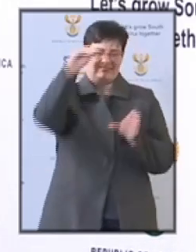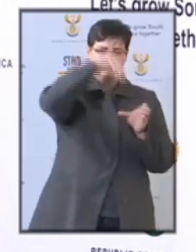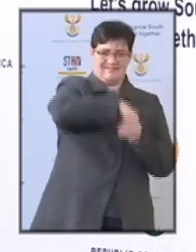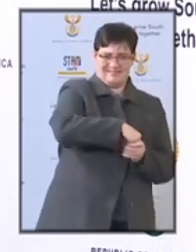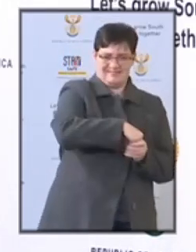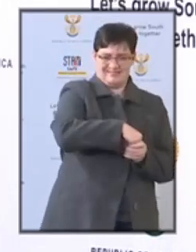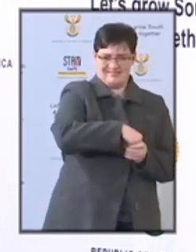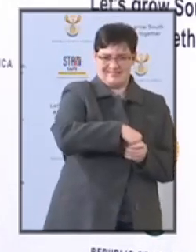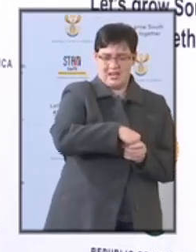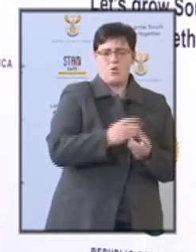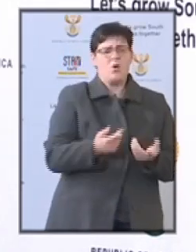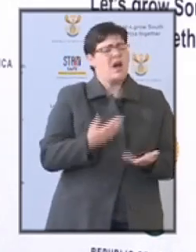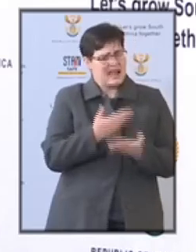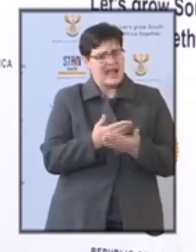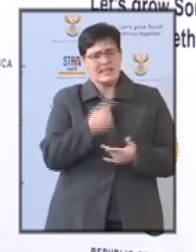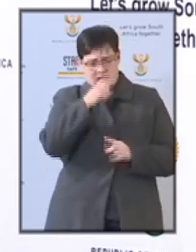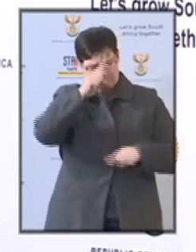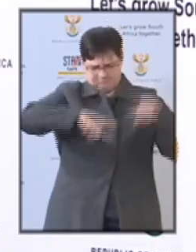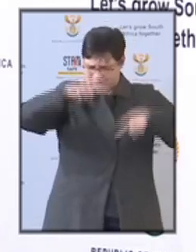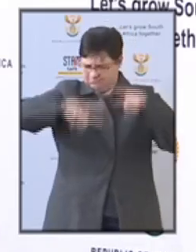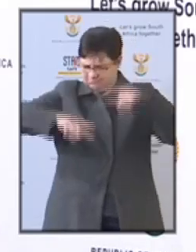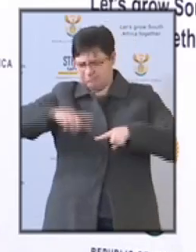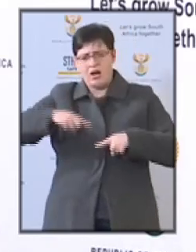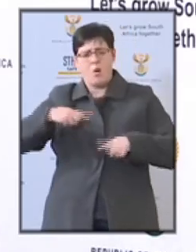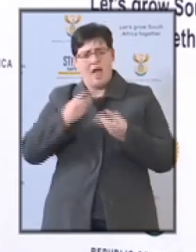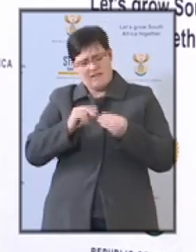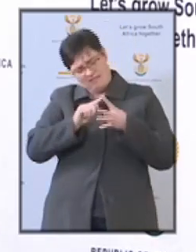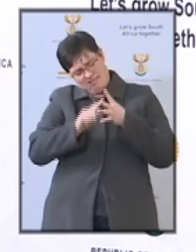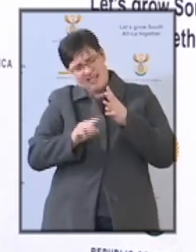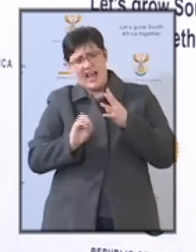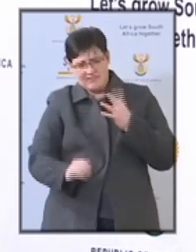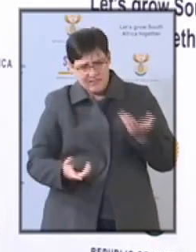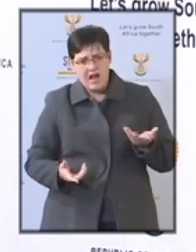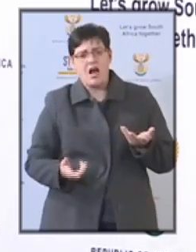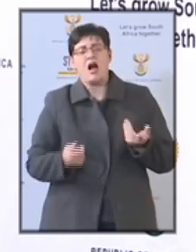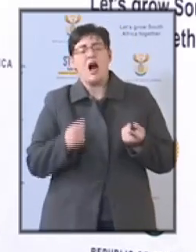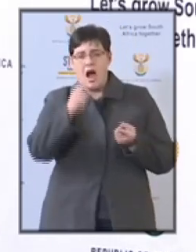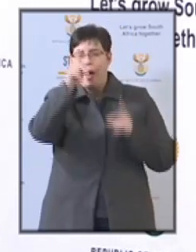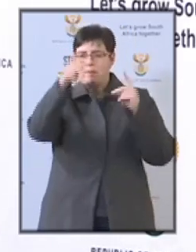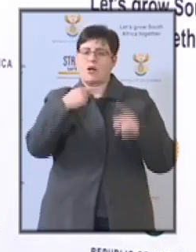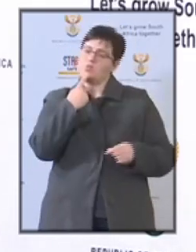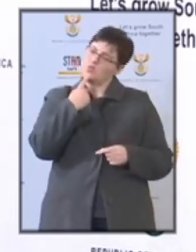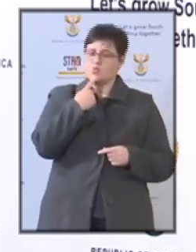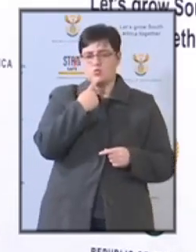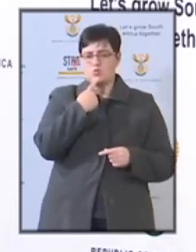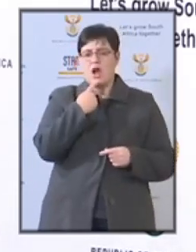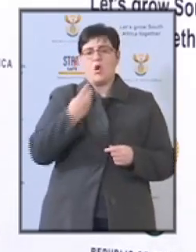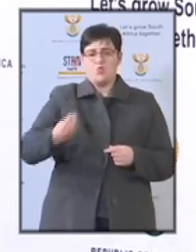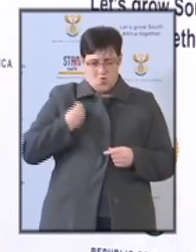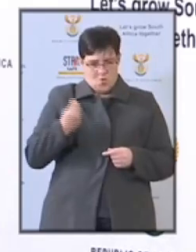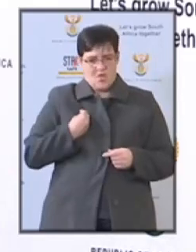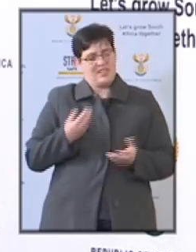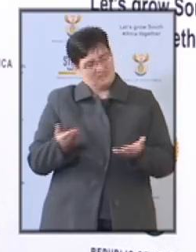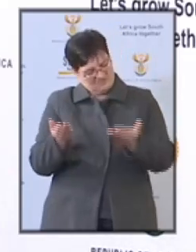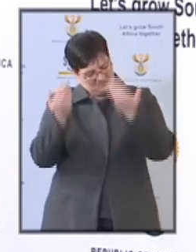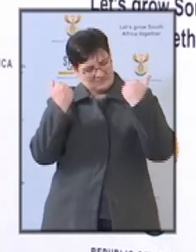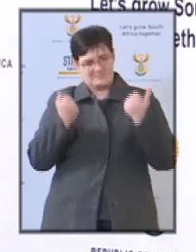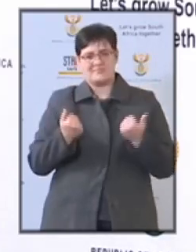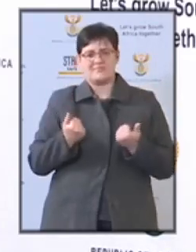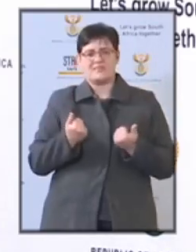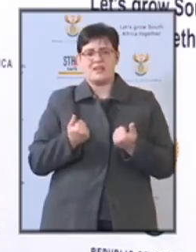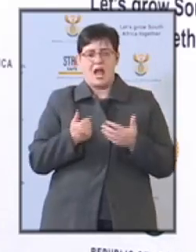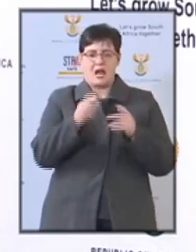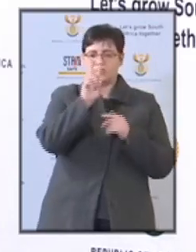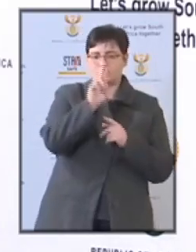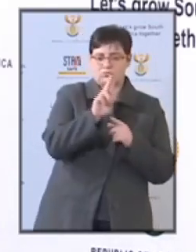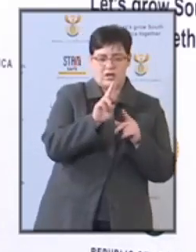are able to say within this diversity of our products as a destination, we can talk to young people, we can talk to